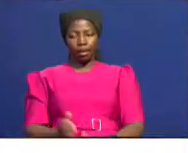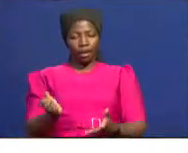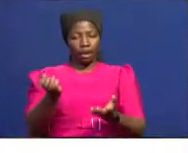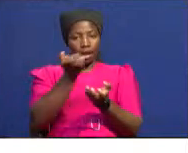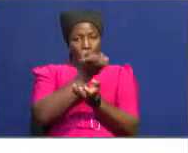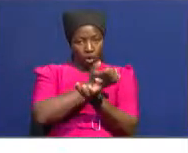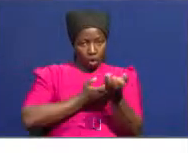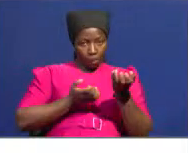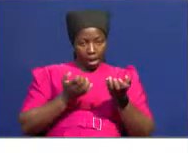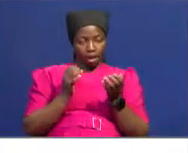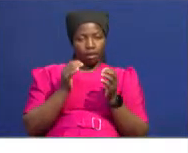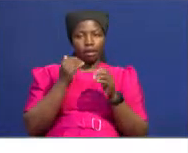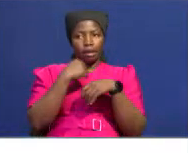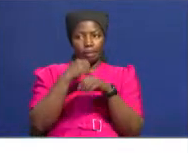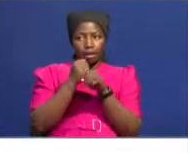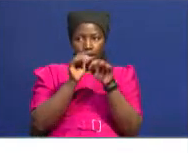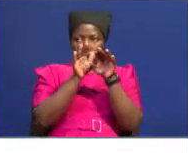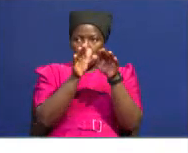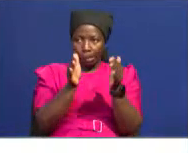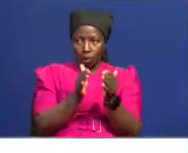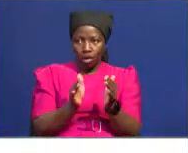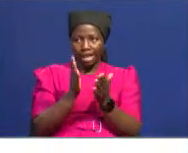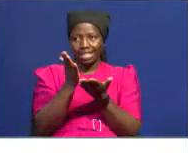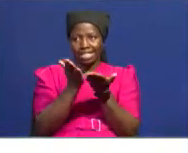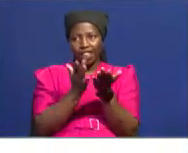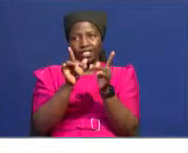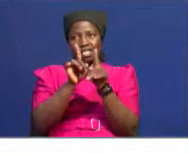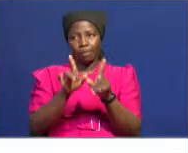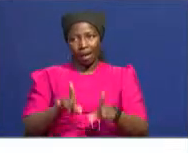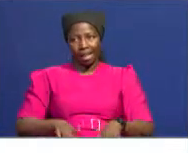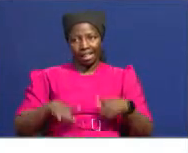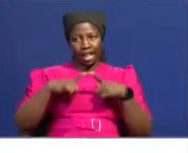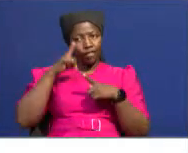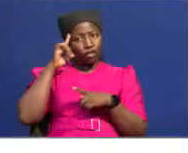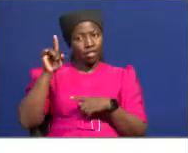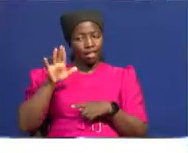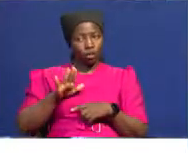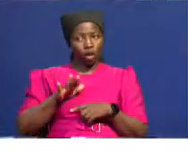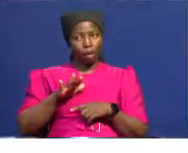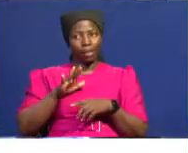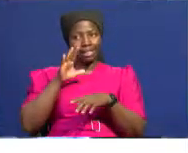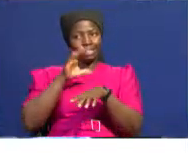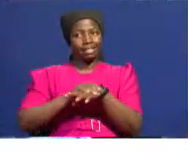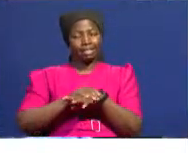Economically, pottery making serves as a lifeline for these women, fetching a fair